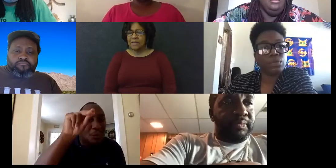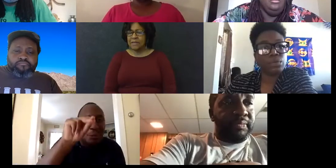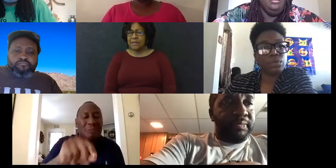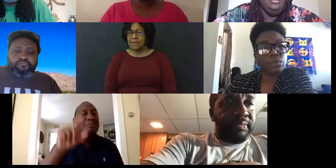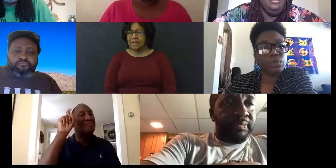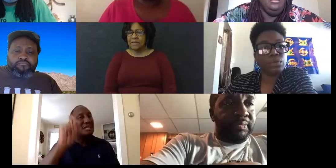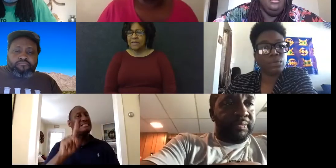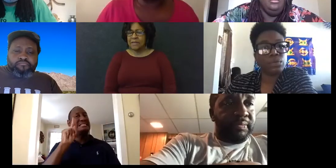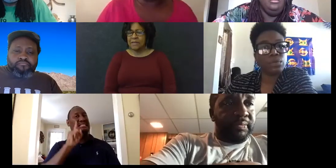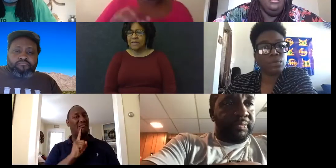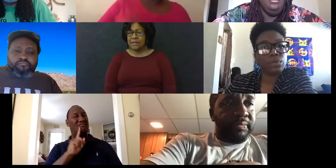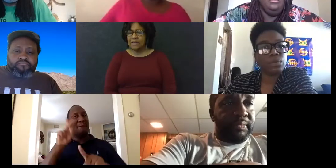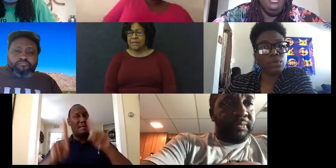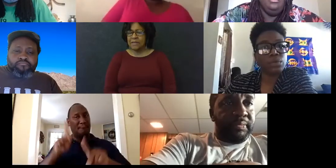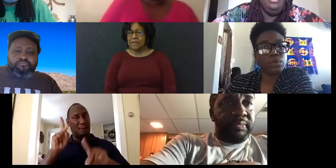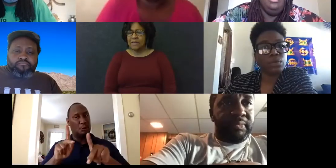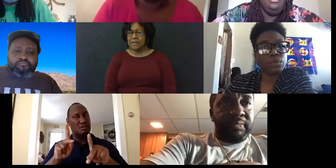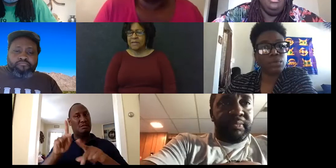Jackie, can you pick up what he's saying?